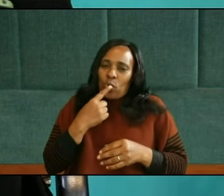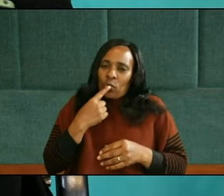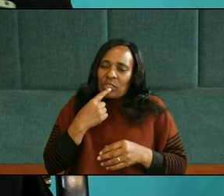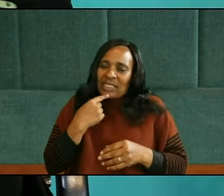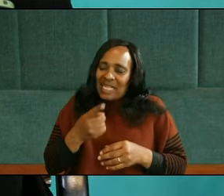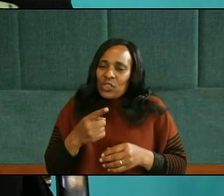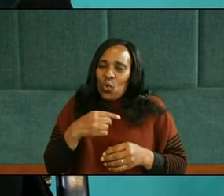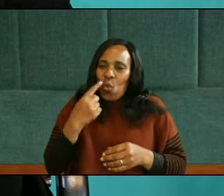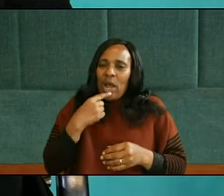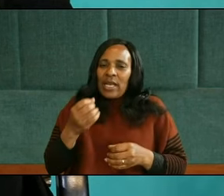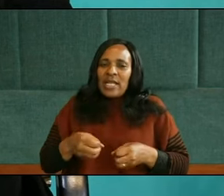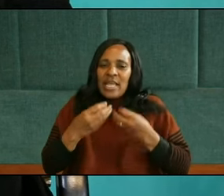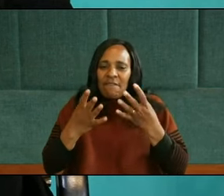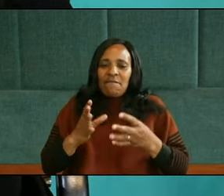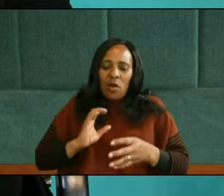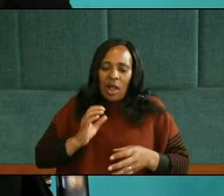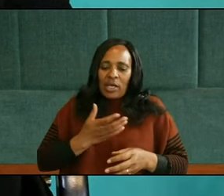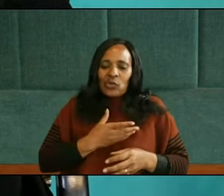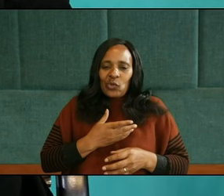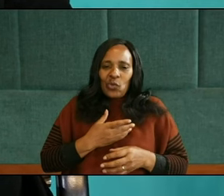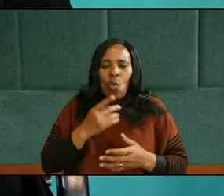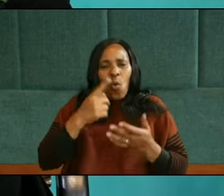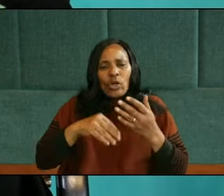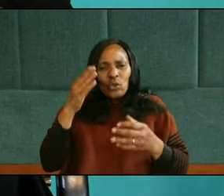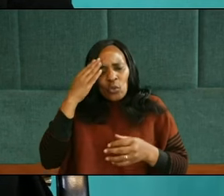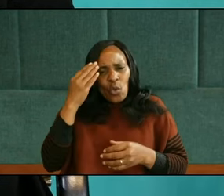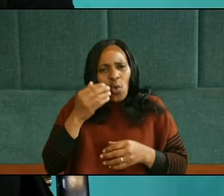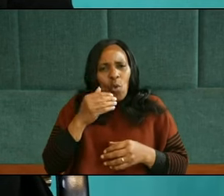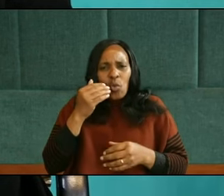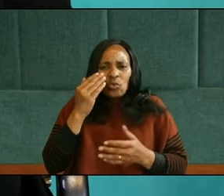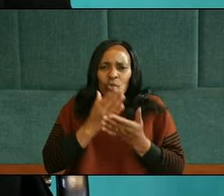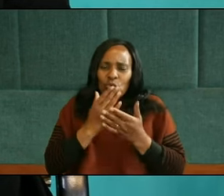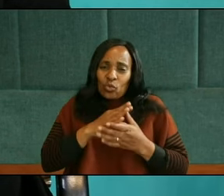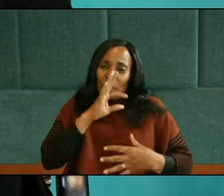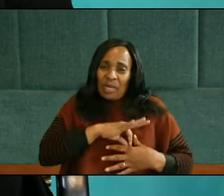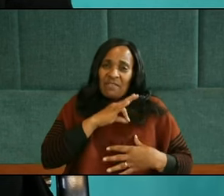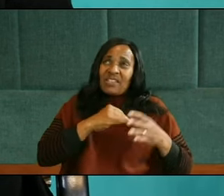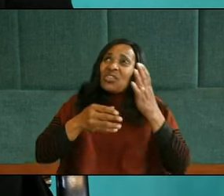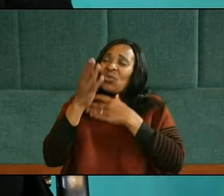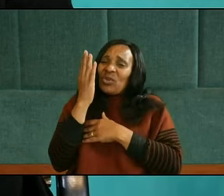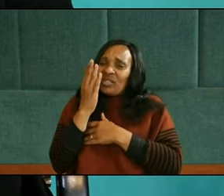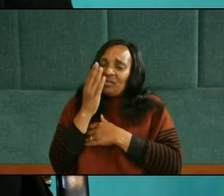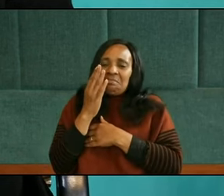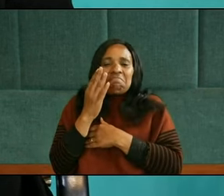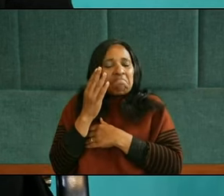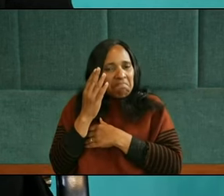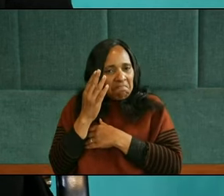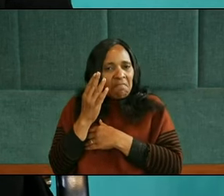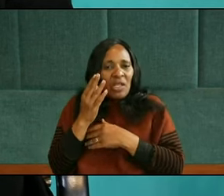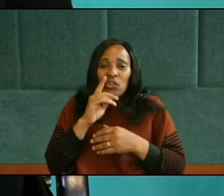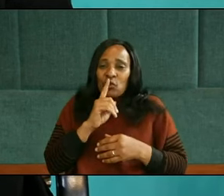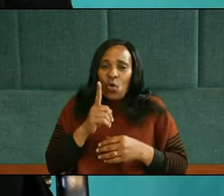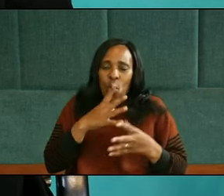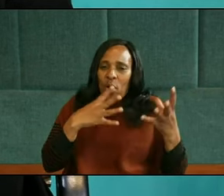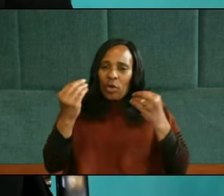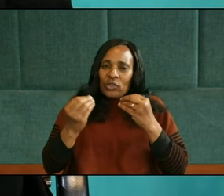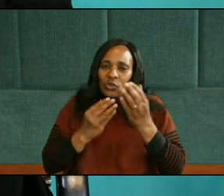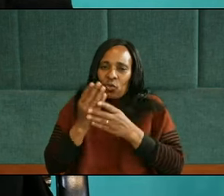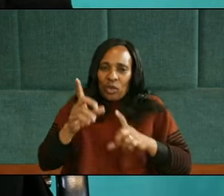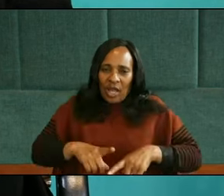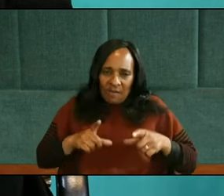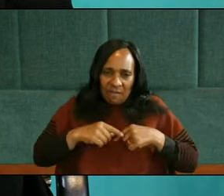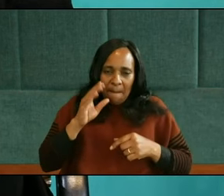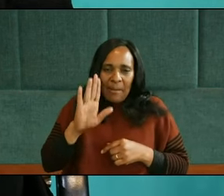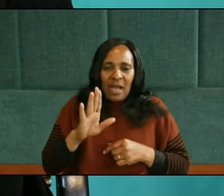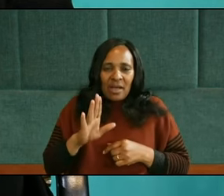to the all-knowing? Yeah. You know, what do we know that can actually benefit God? So as you're going through your life, just know that